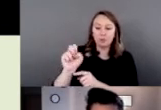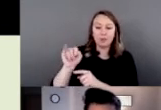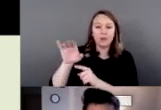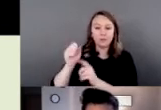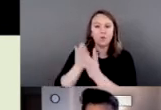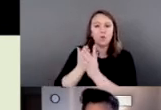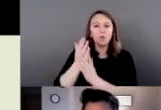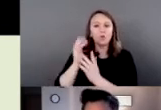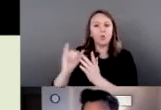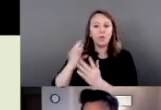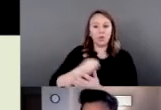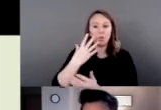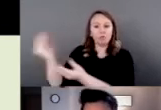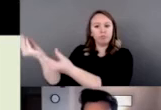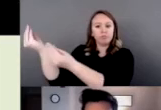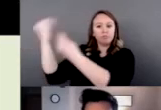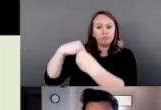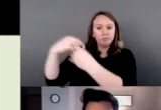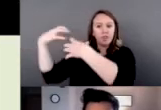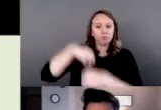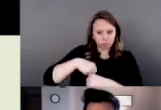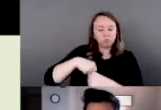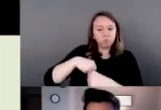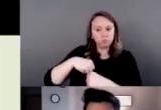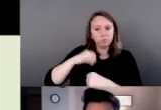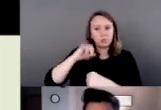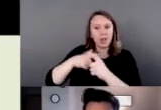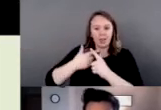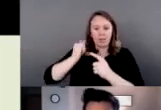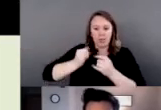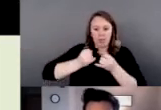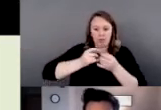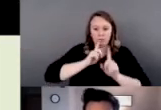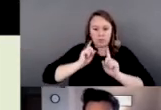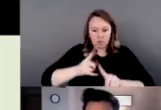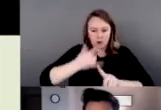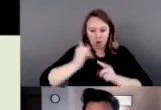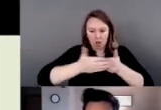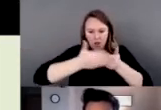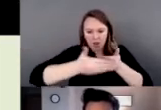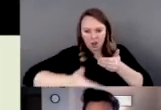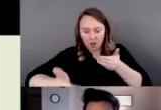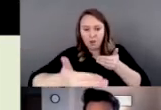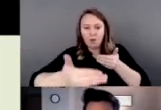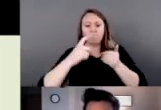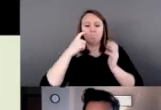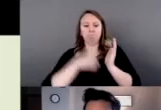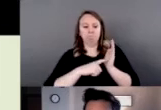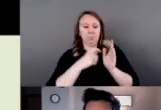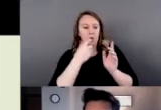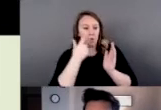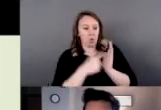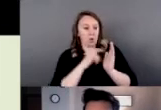again, epigenetics beyond me, but it's just interesting to look at it that this is something that's inside